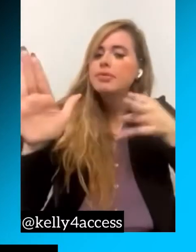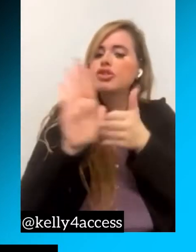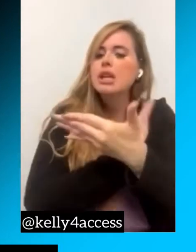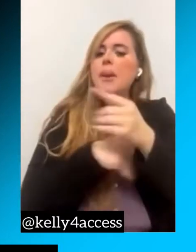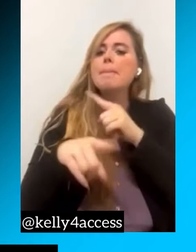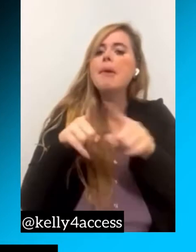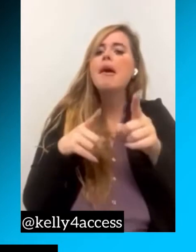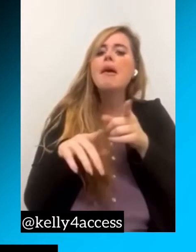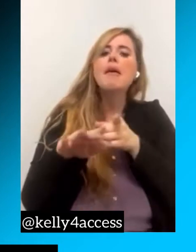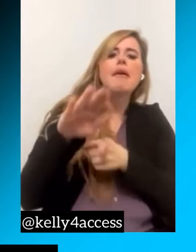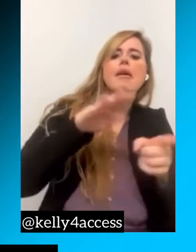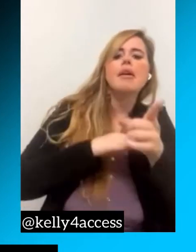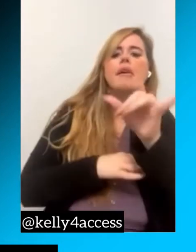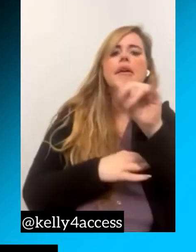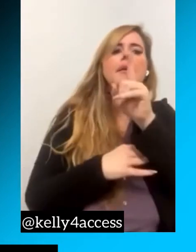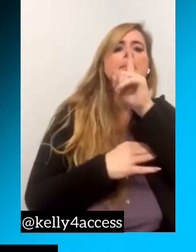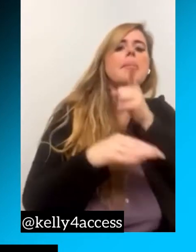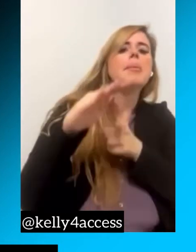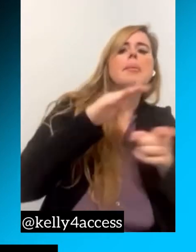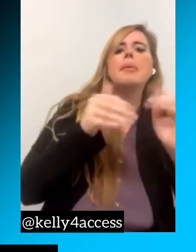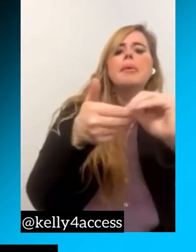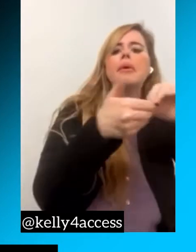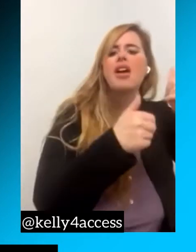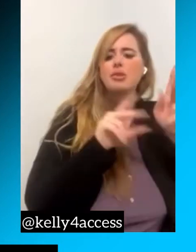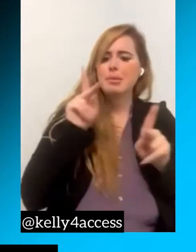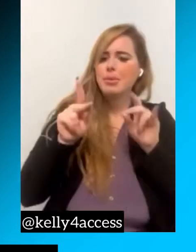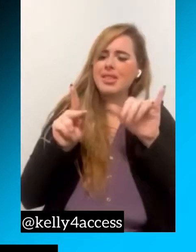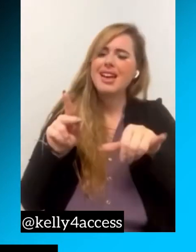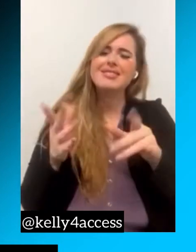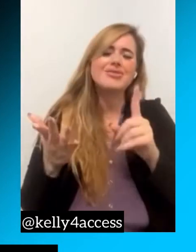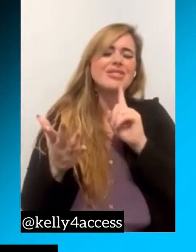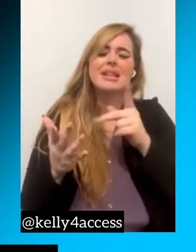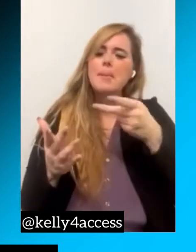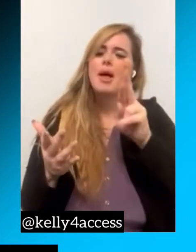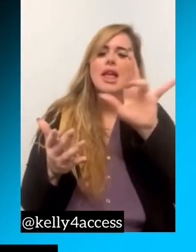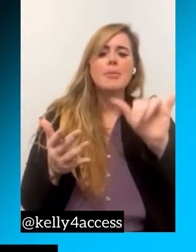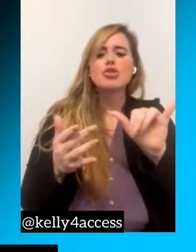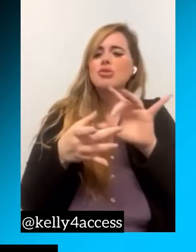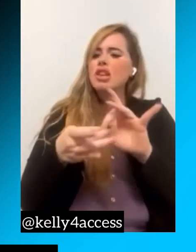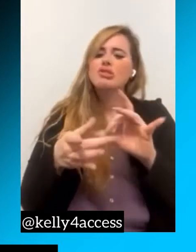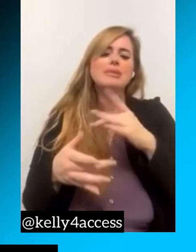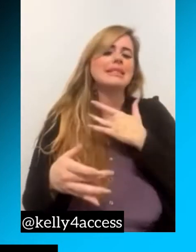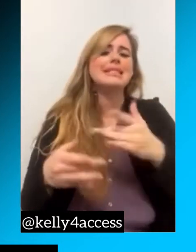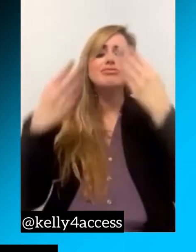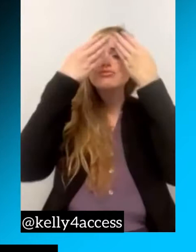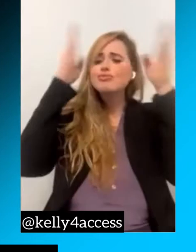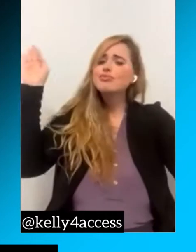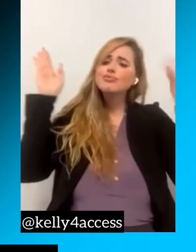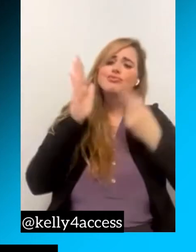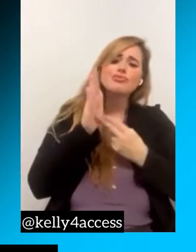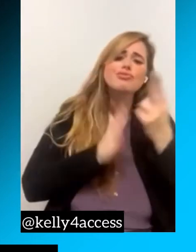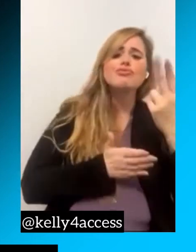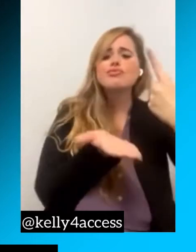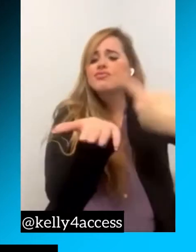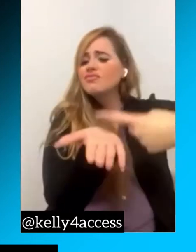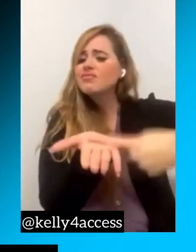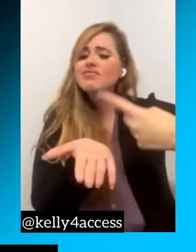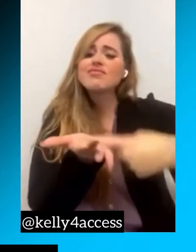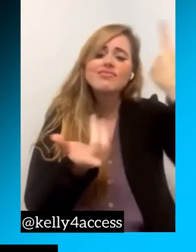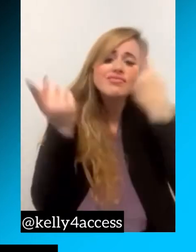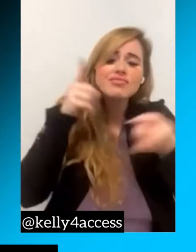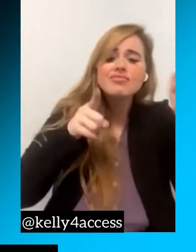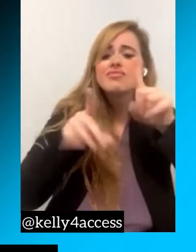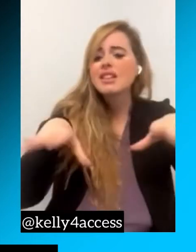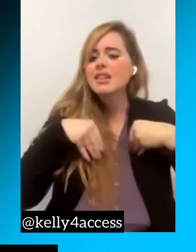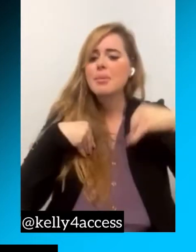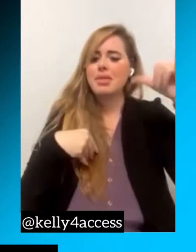it. But generally that doesn't happen in polyamorous relationship. It's open, discussed about everything,